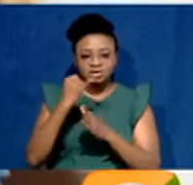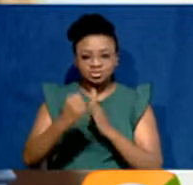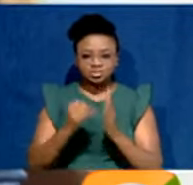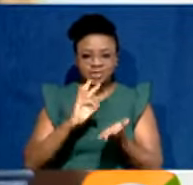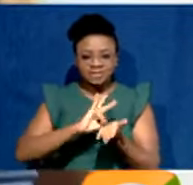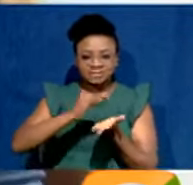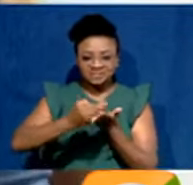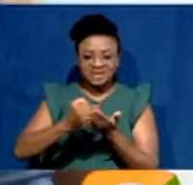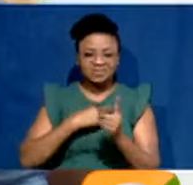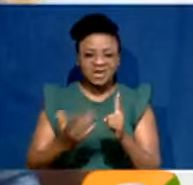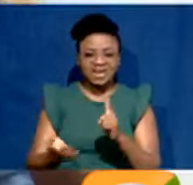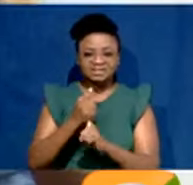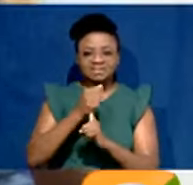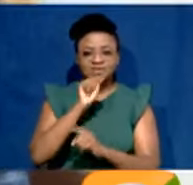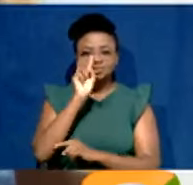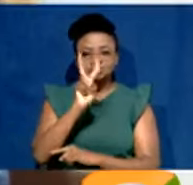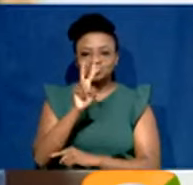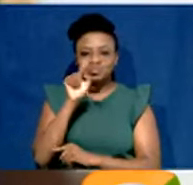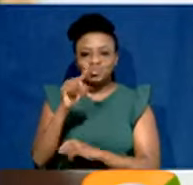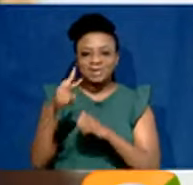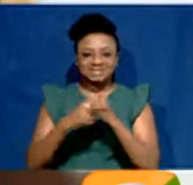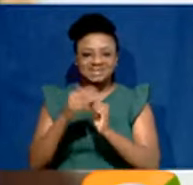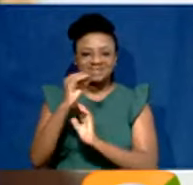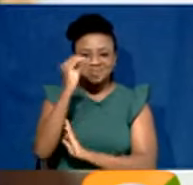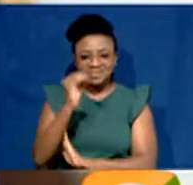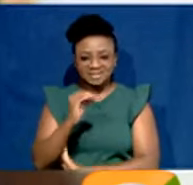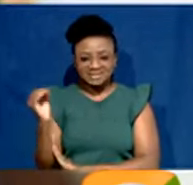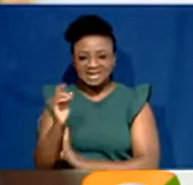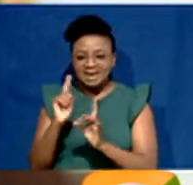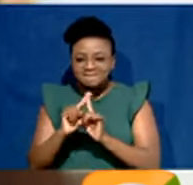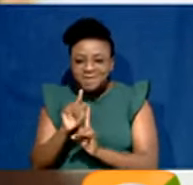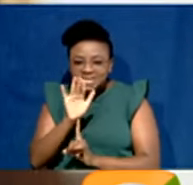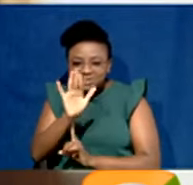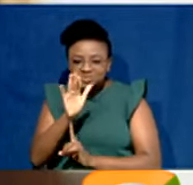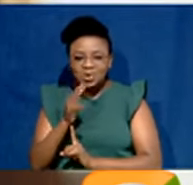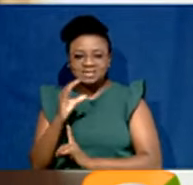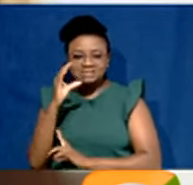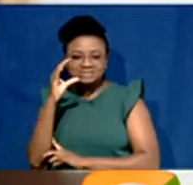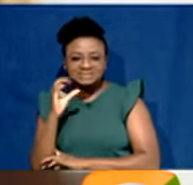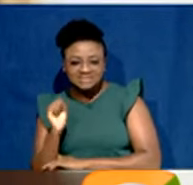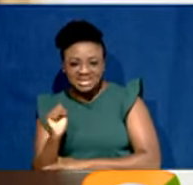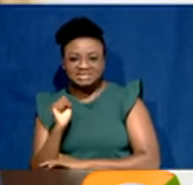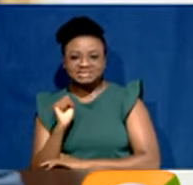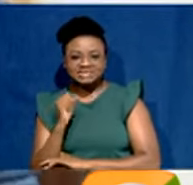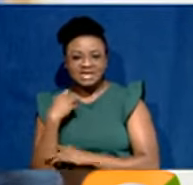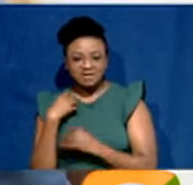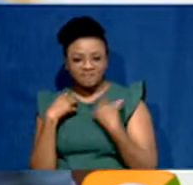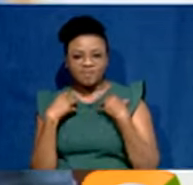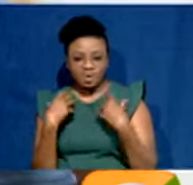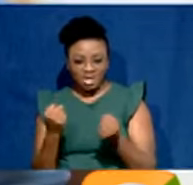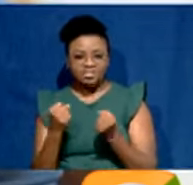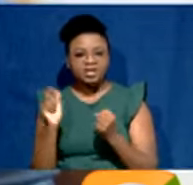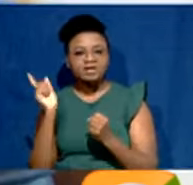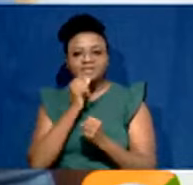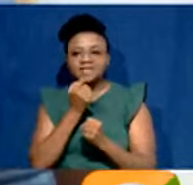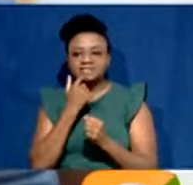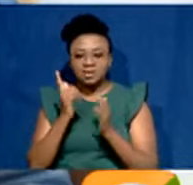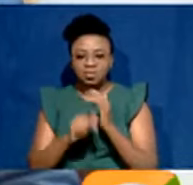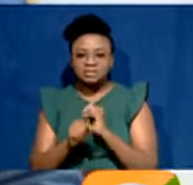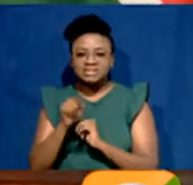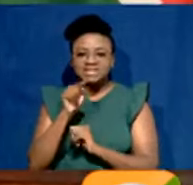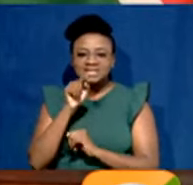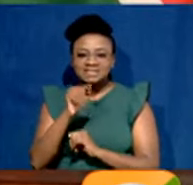so that it is equal across board. Your cabinet secretary, Nakhumi Chawafula, says that, I had actually said it was going to